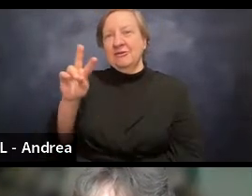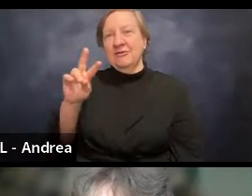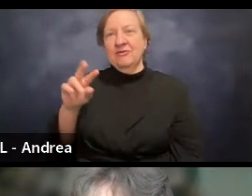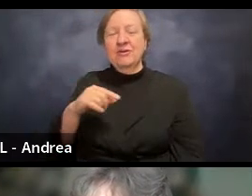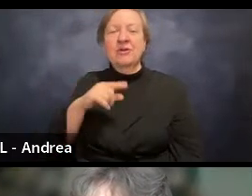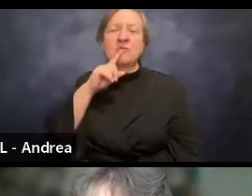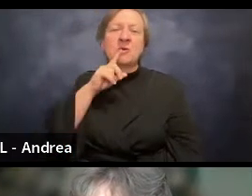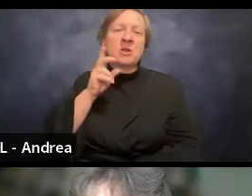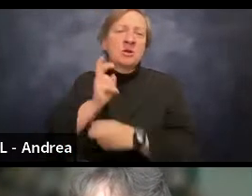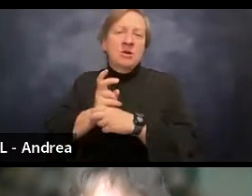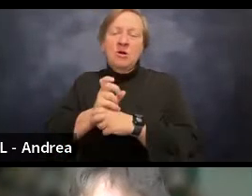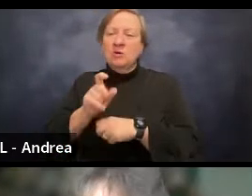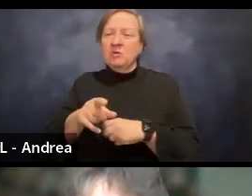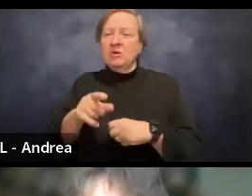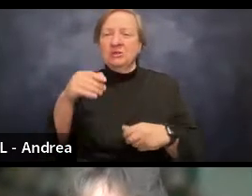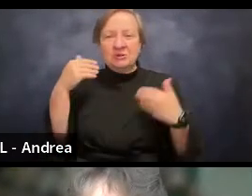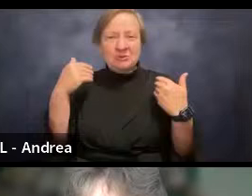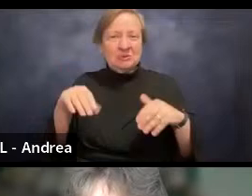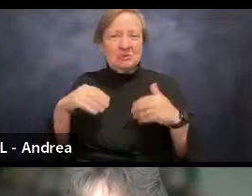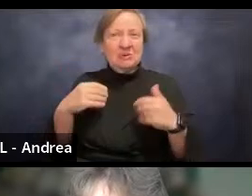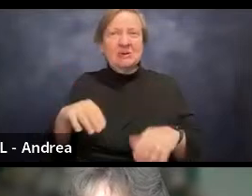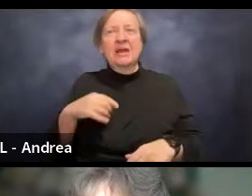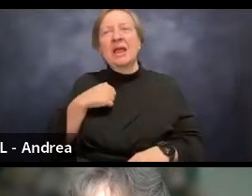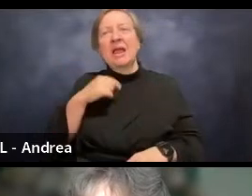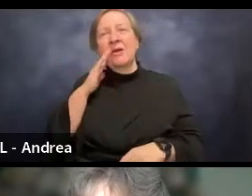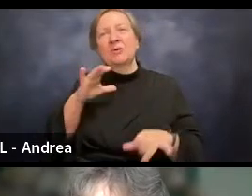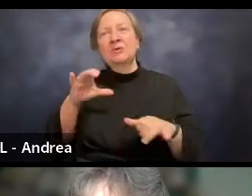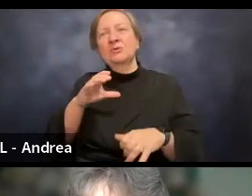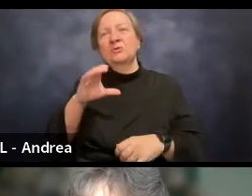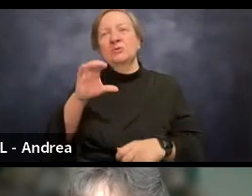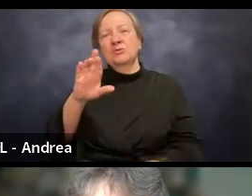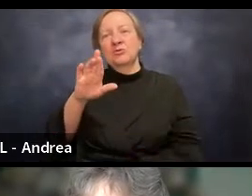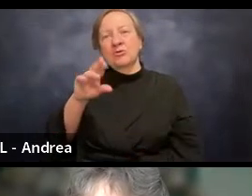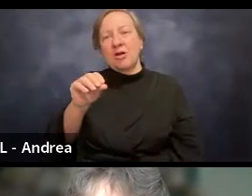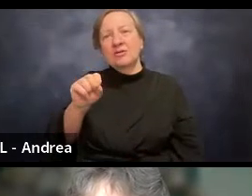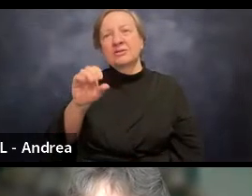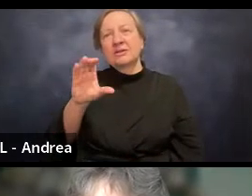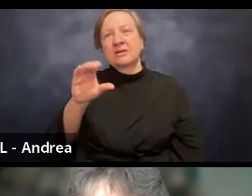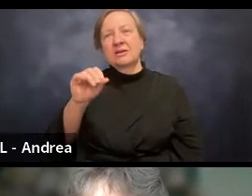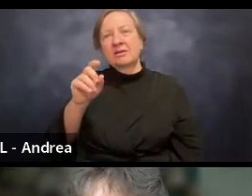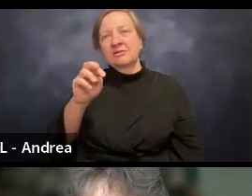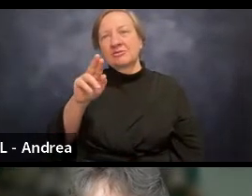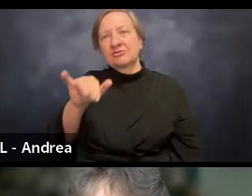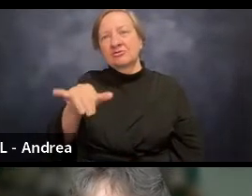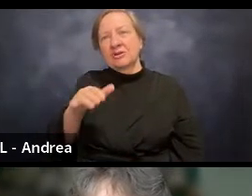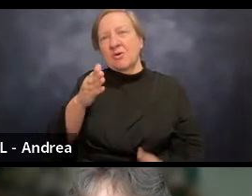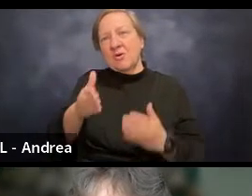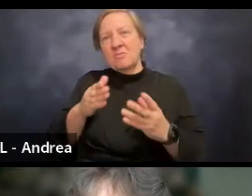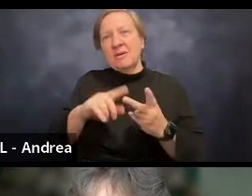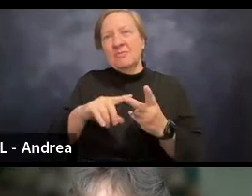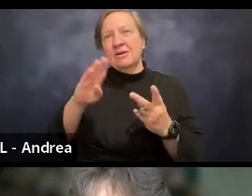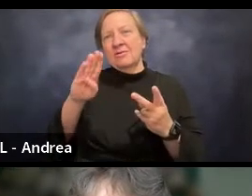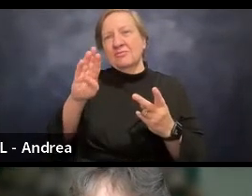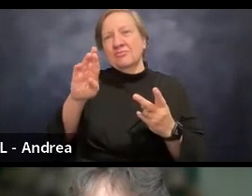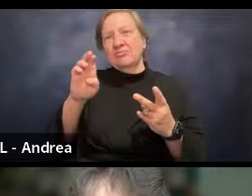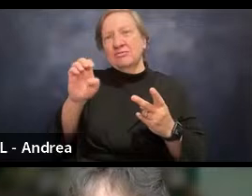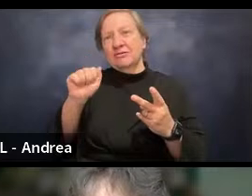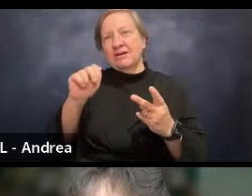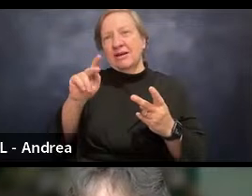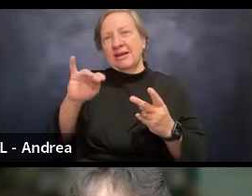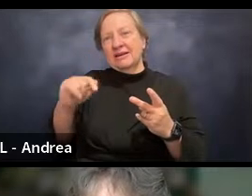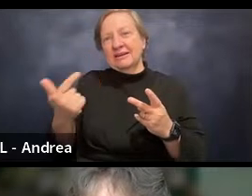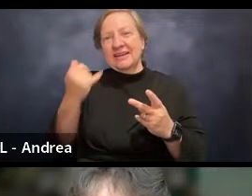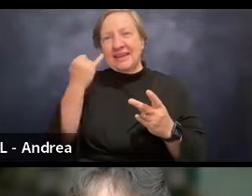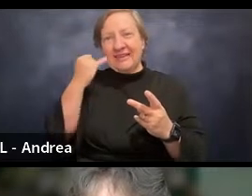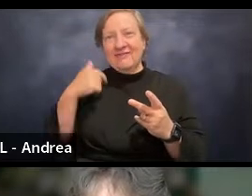Really hard question. I think I would do cross country or maybe breaking if I were younger